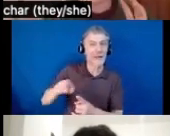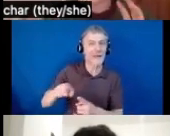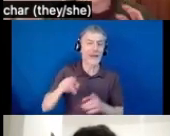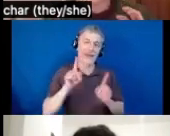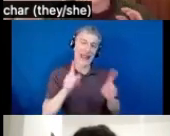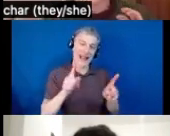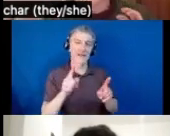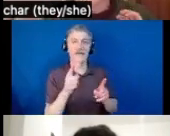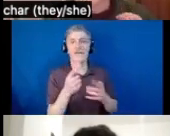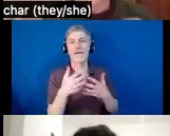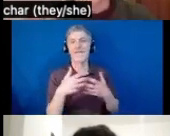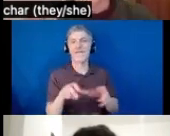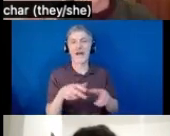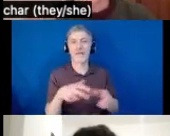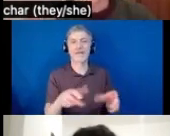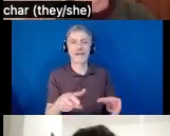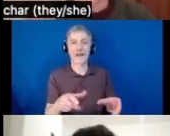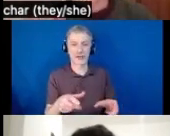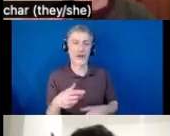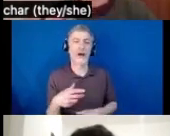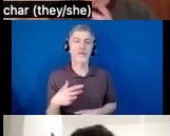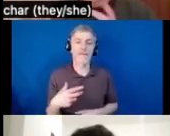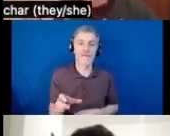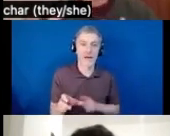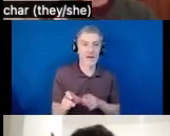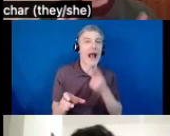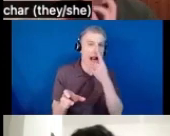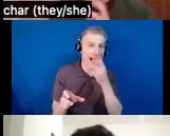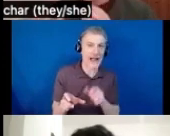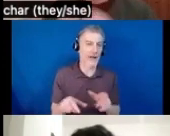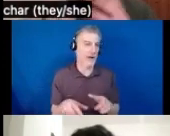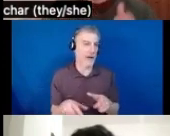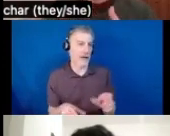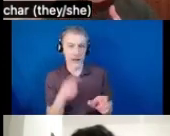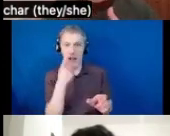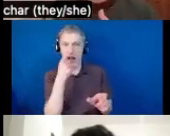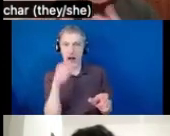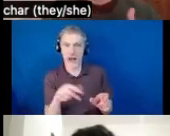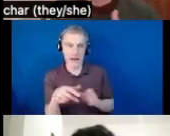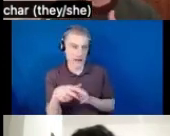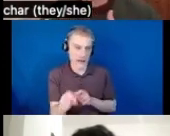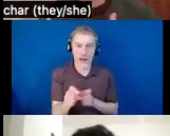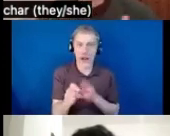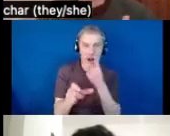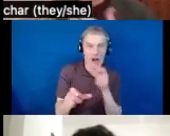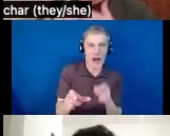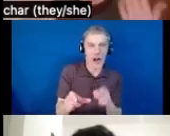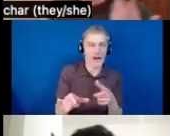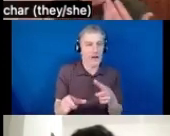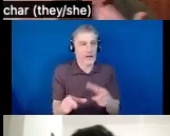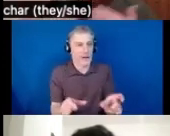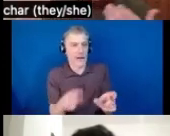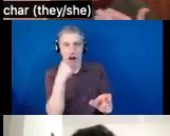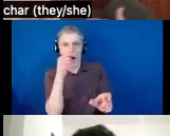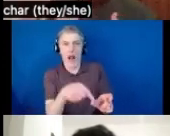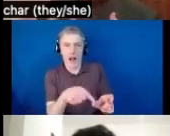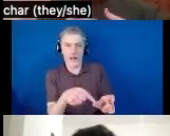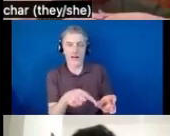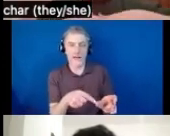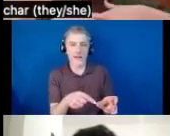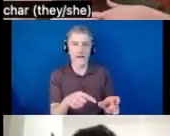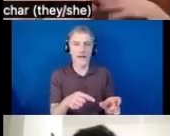how that idea of fragmentation then can interact and commune with the form of the art that we're making. So for me, I'm a